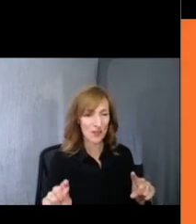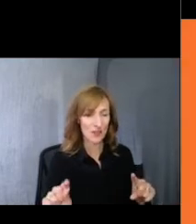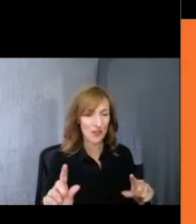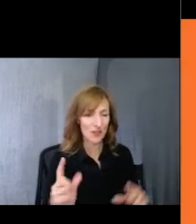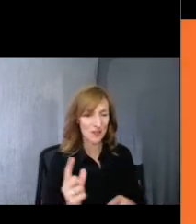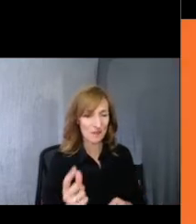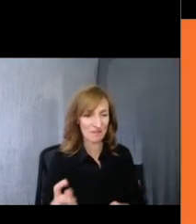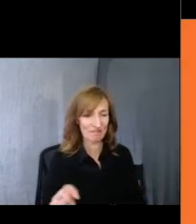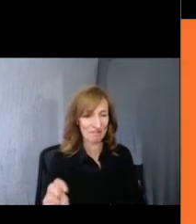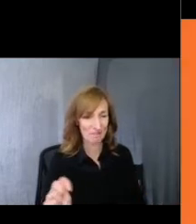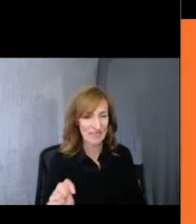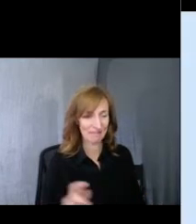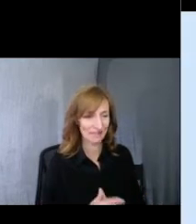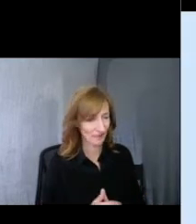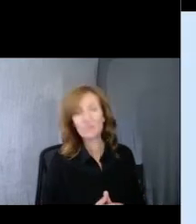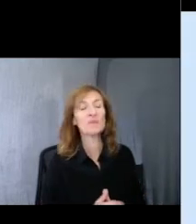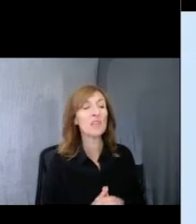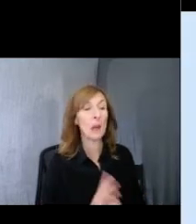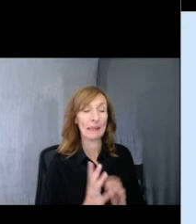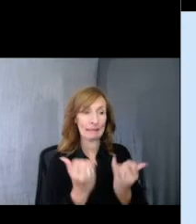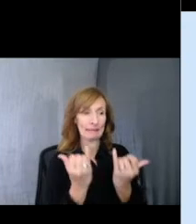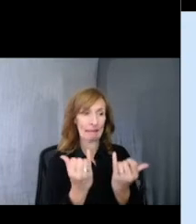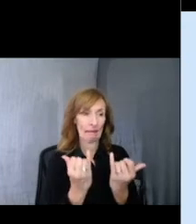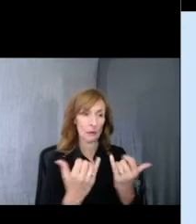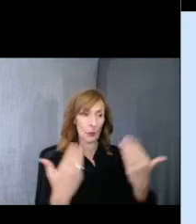as we go on.